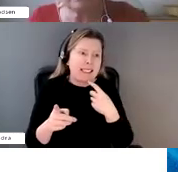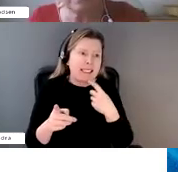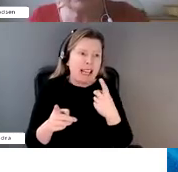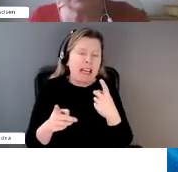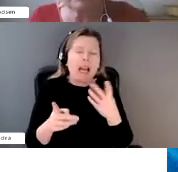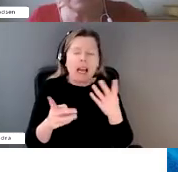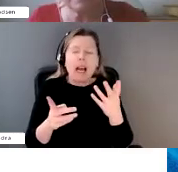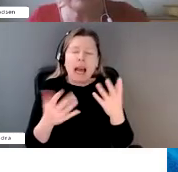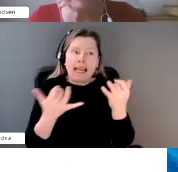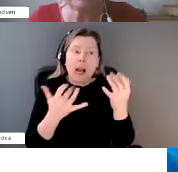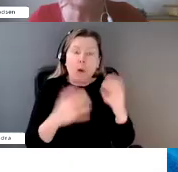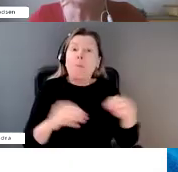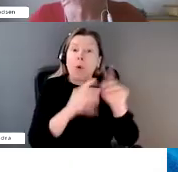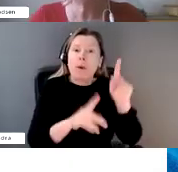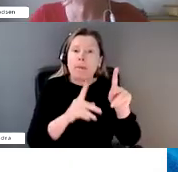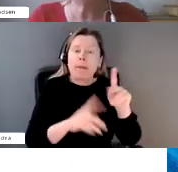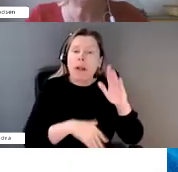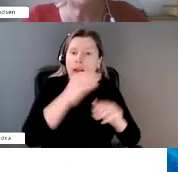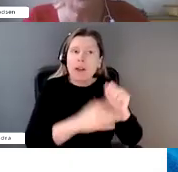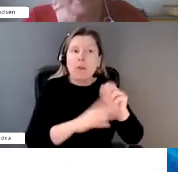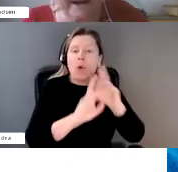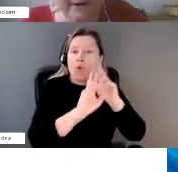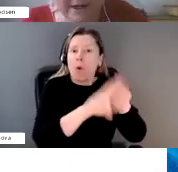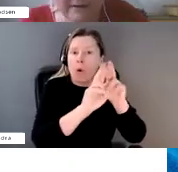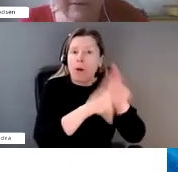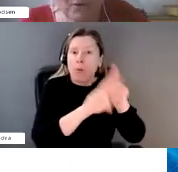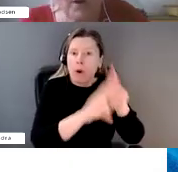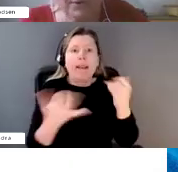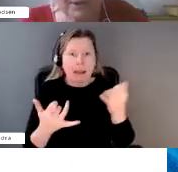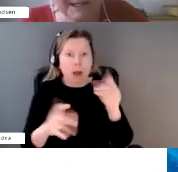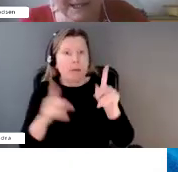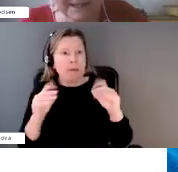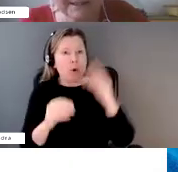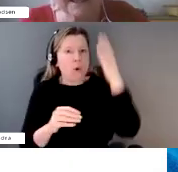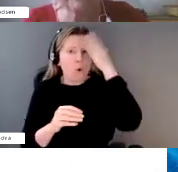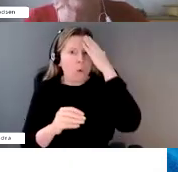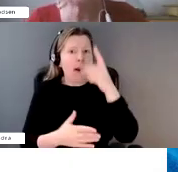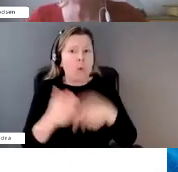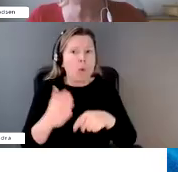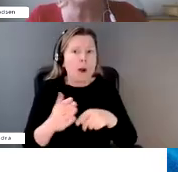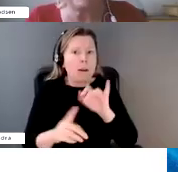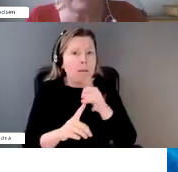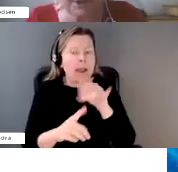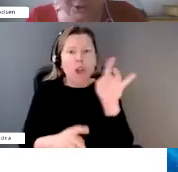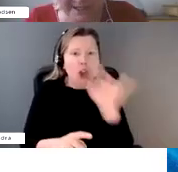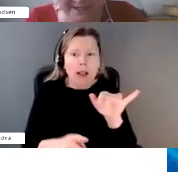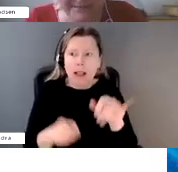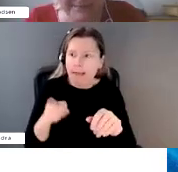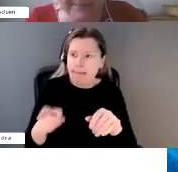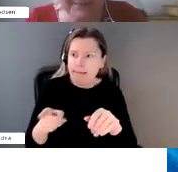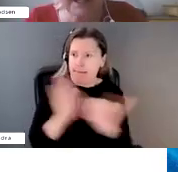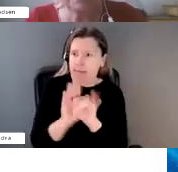of bullying behavior. People were more aware of what bullying is. They could put a name to